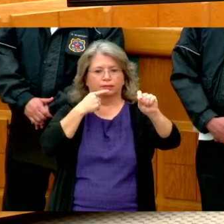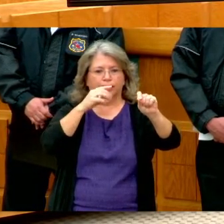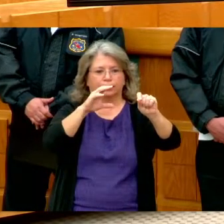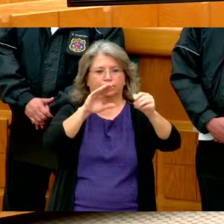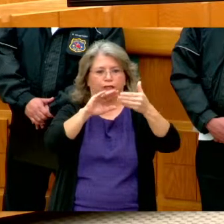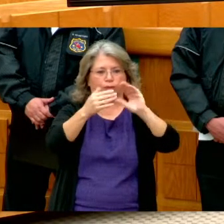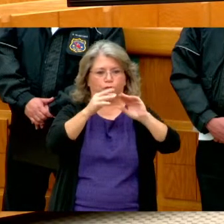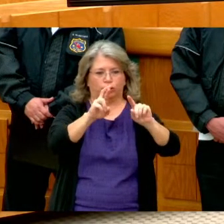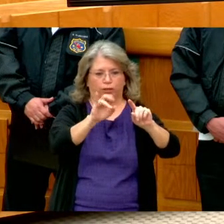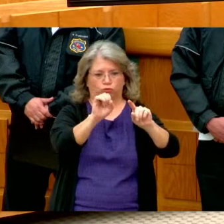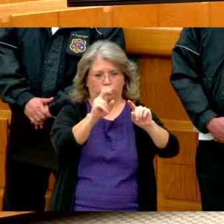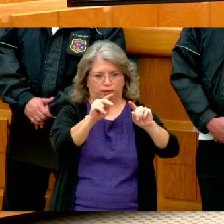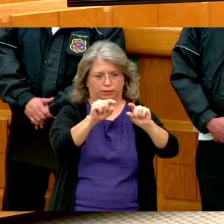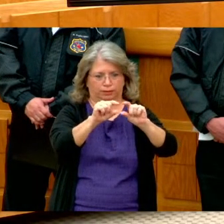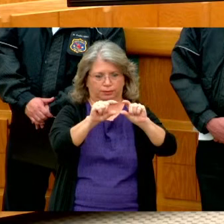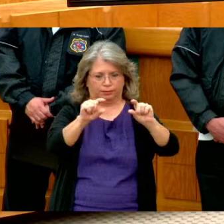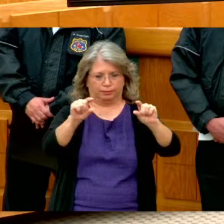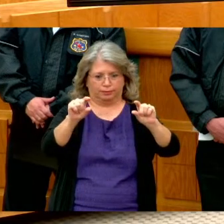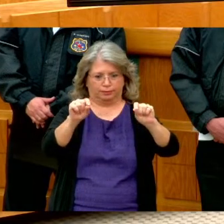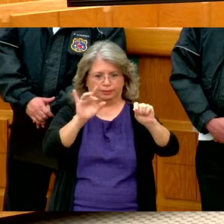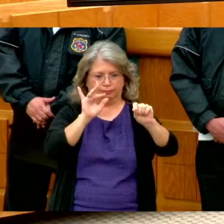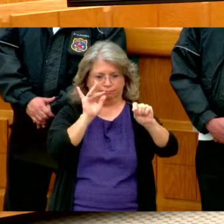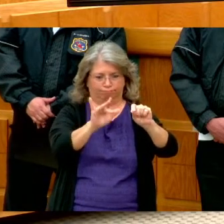menu, and then